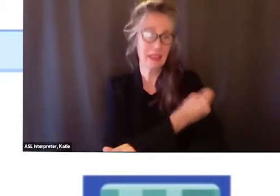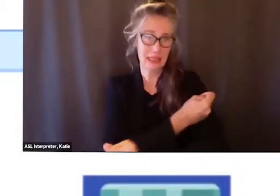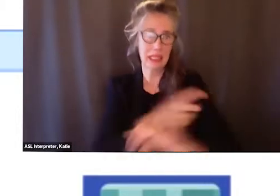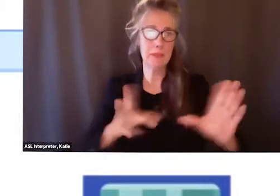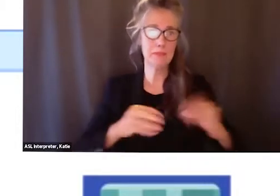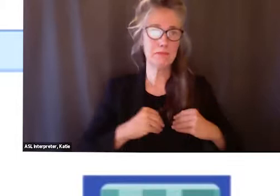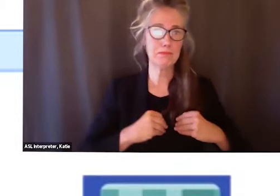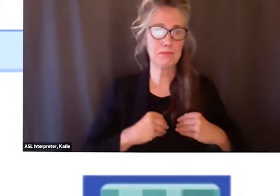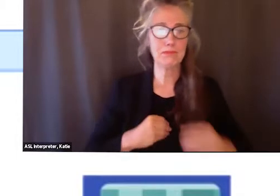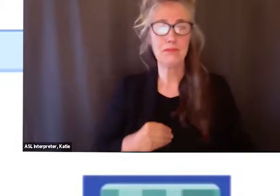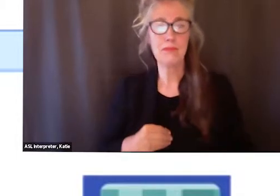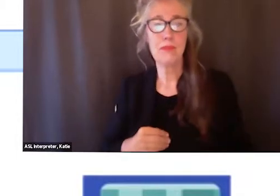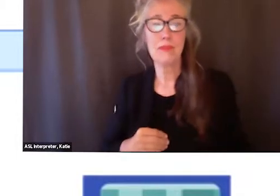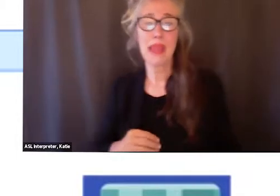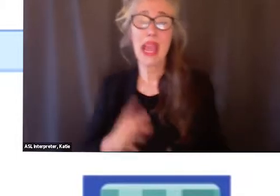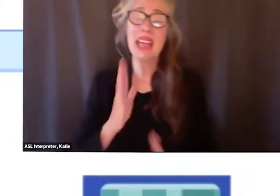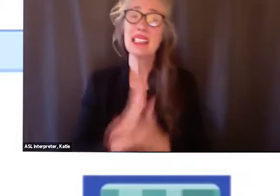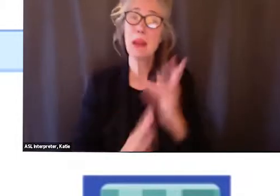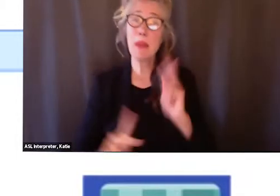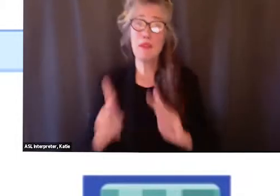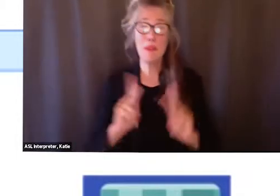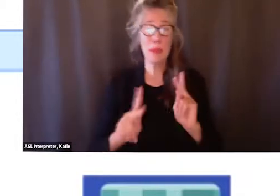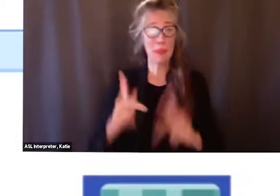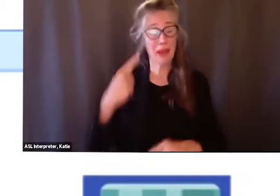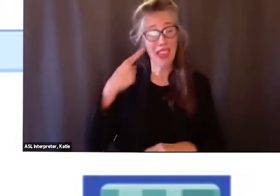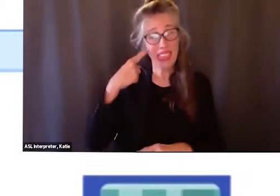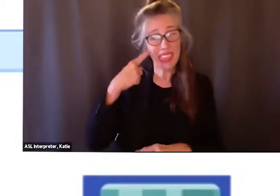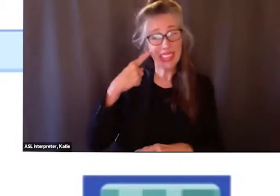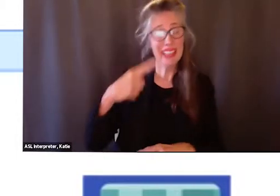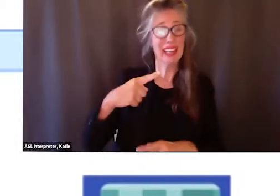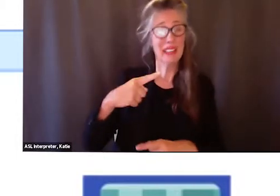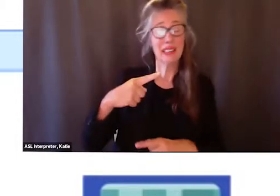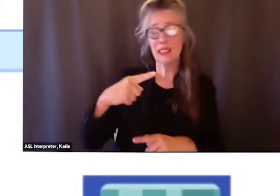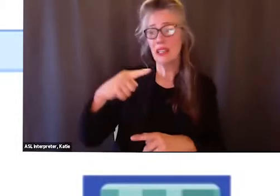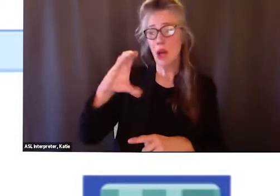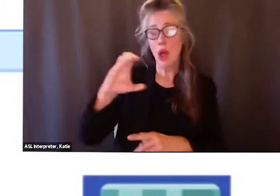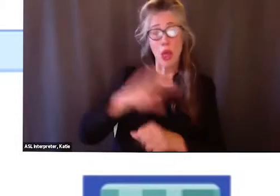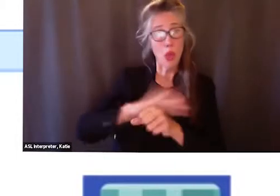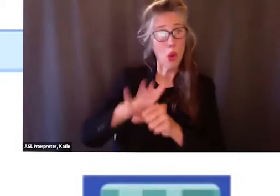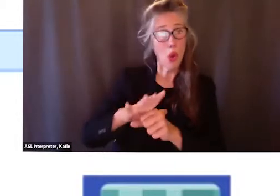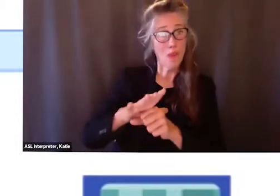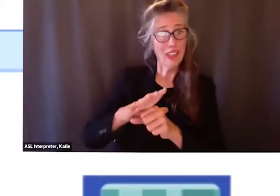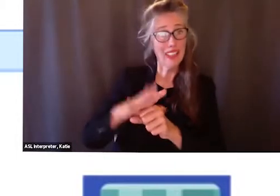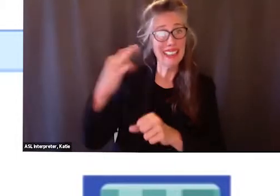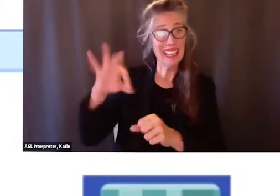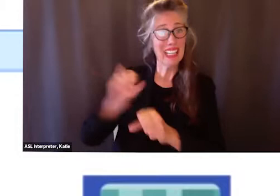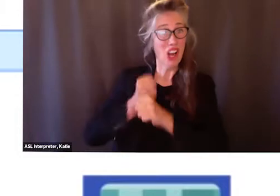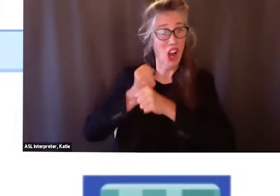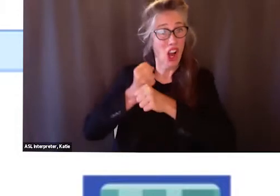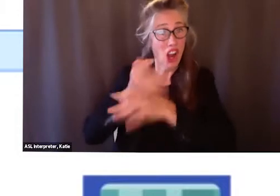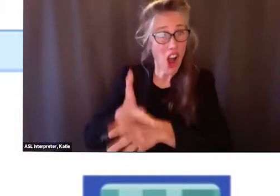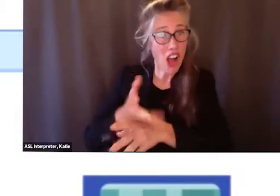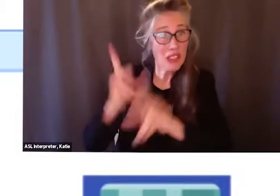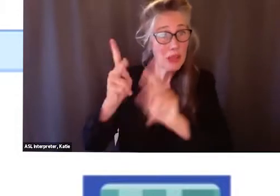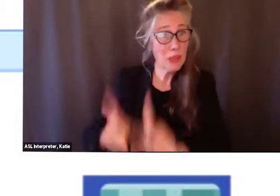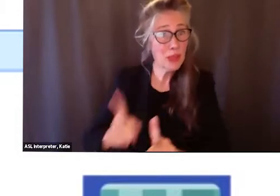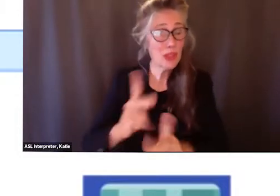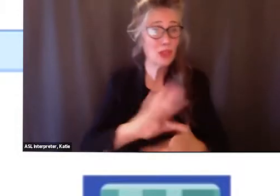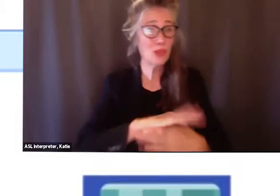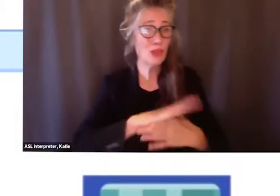And contrary to what some in the public believe, none of the COVID-19 vaccines cause individuals to develop